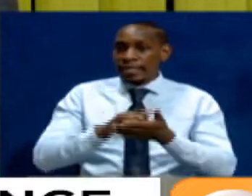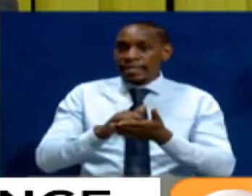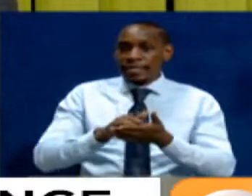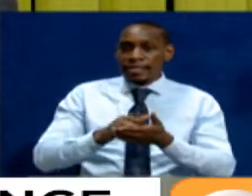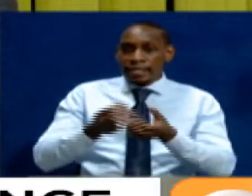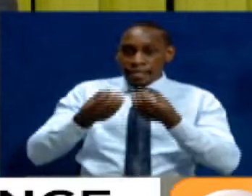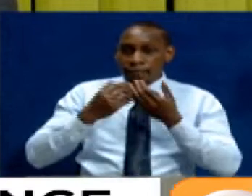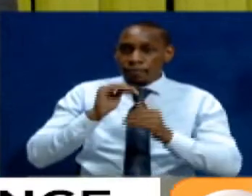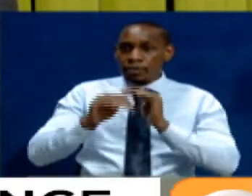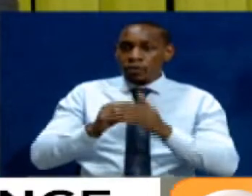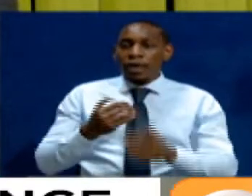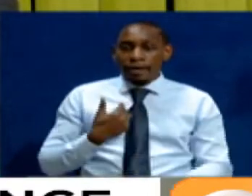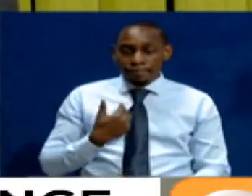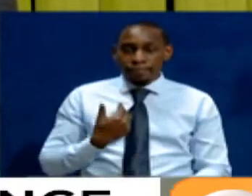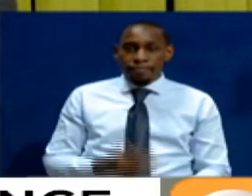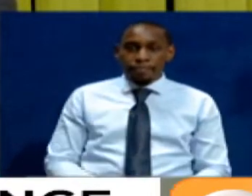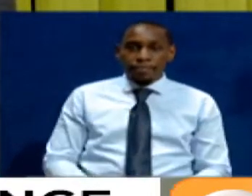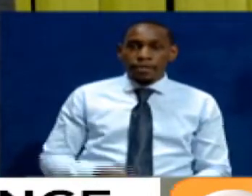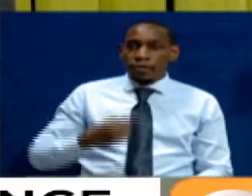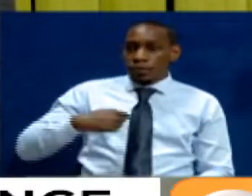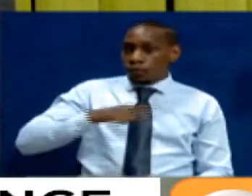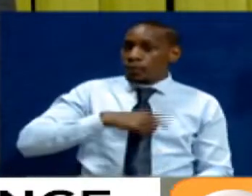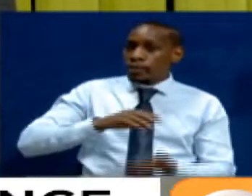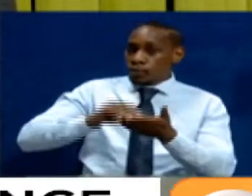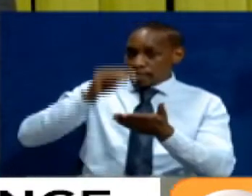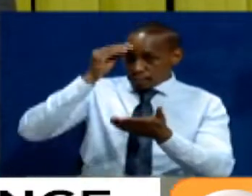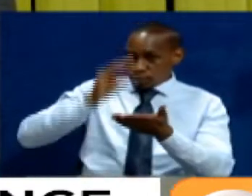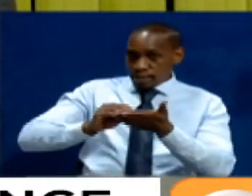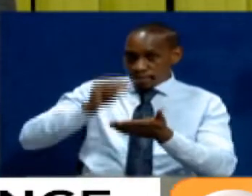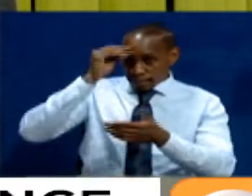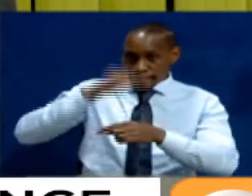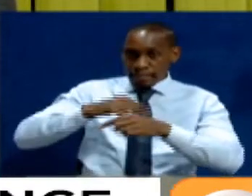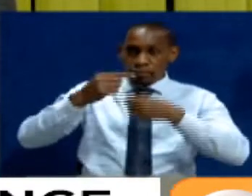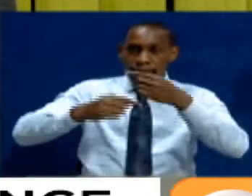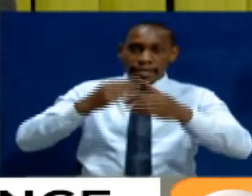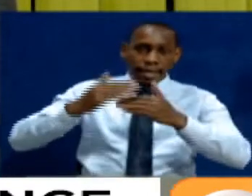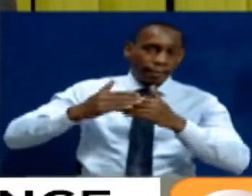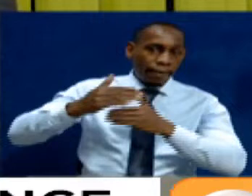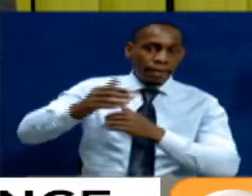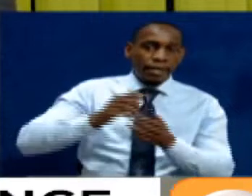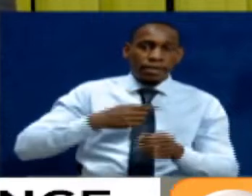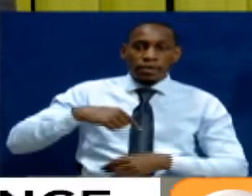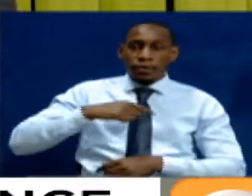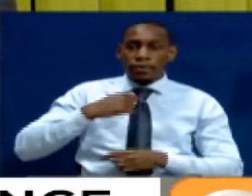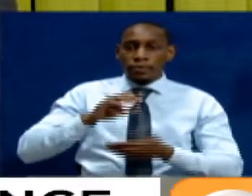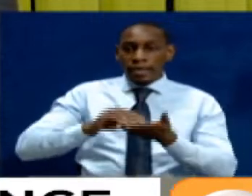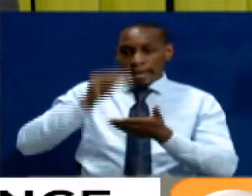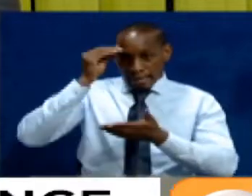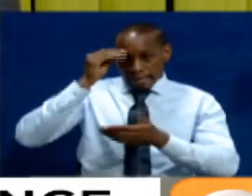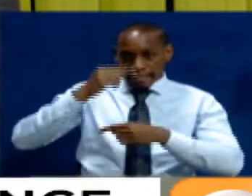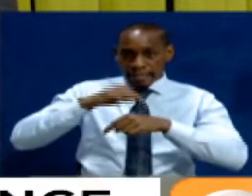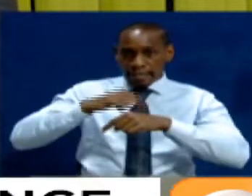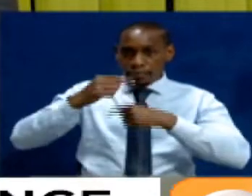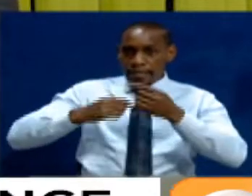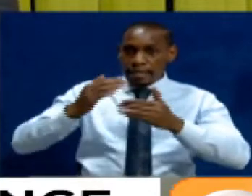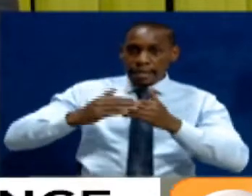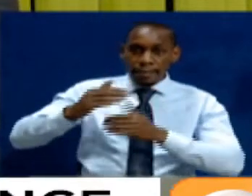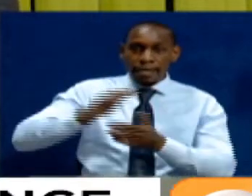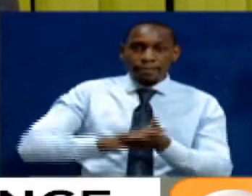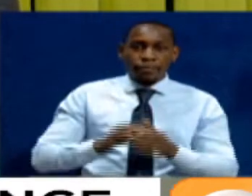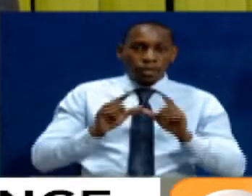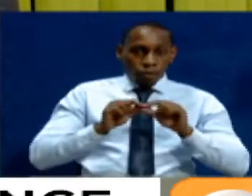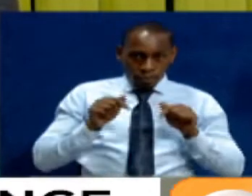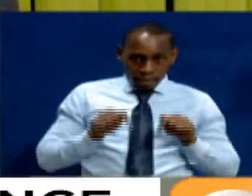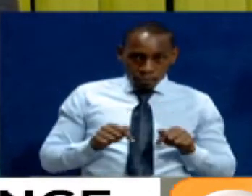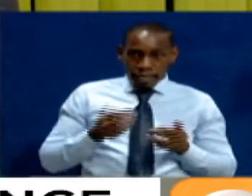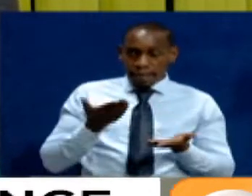have all the information about it. We learn as we move. We are learning as we go on. So what we are saying